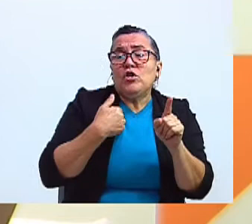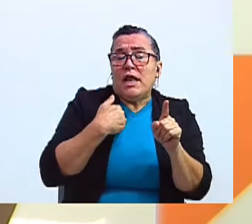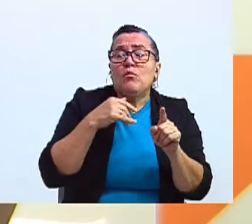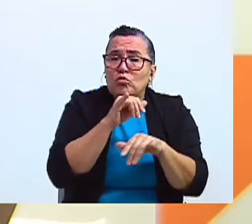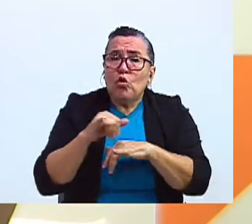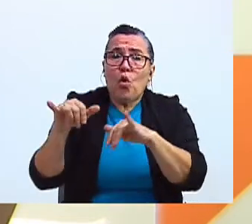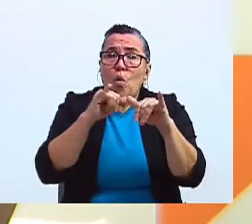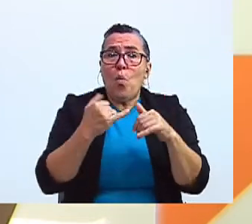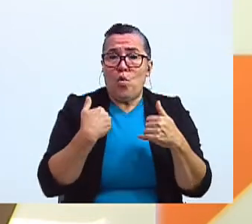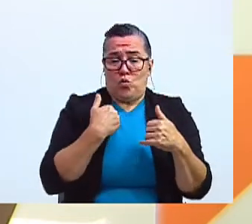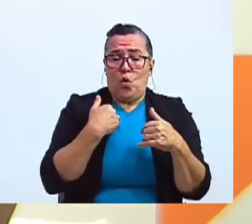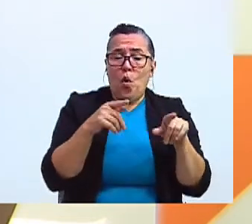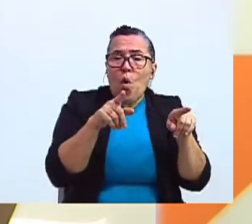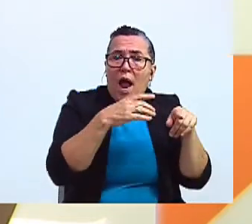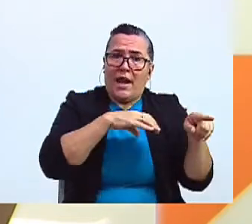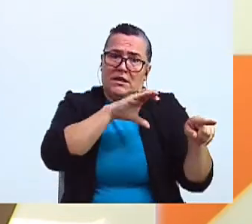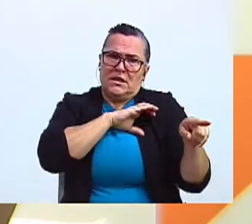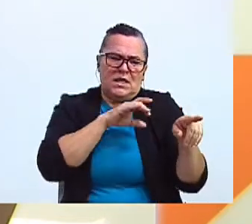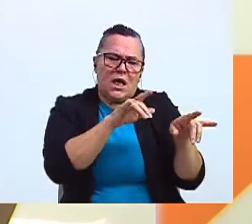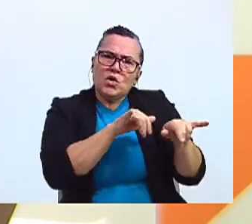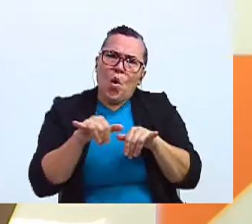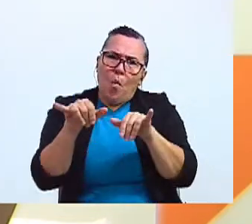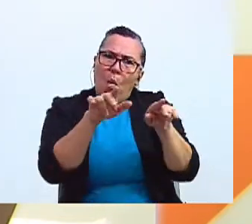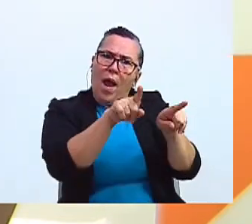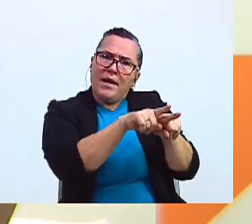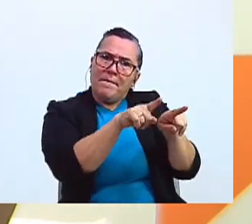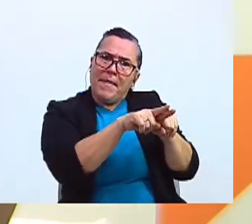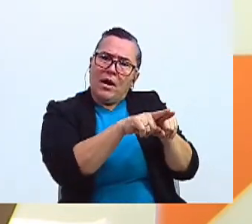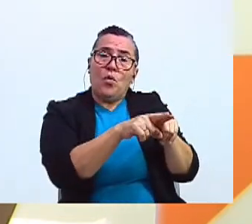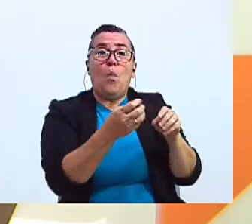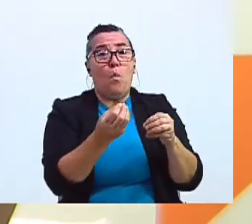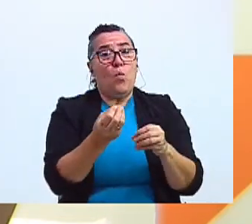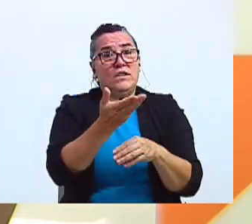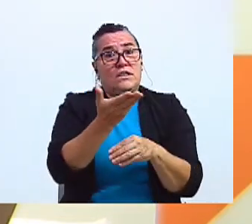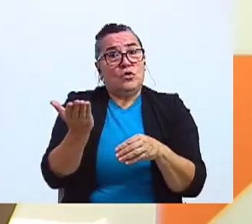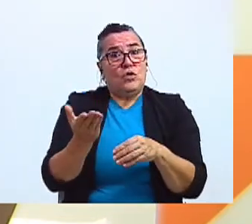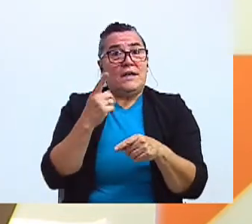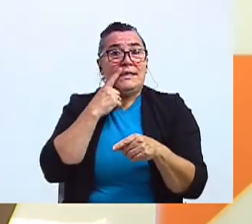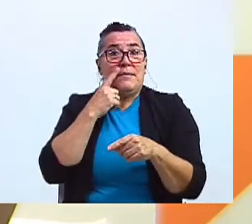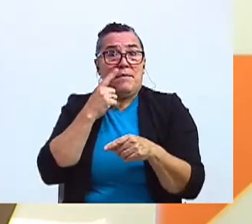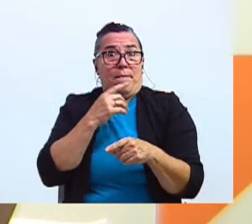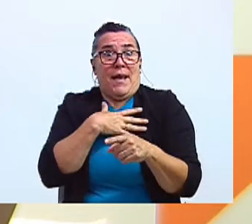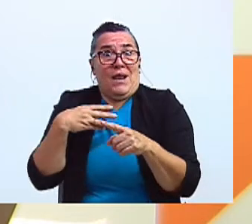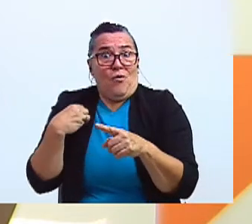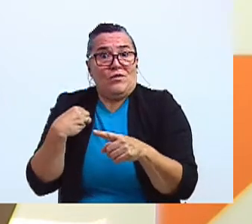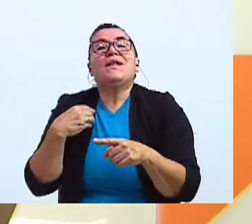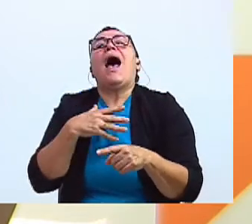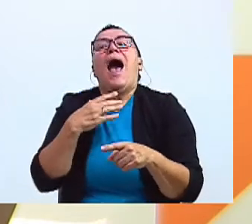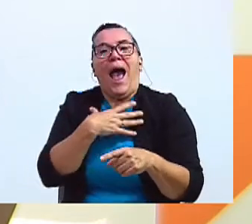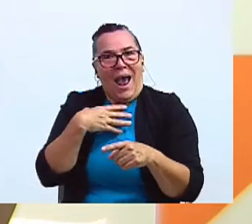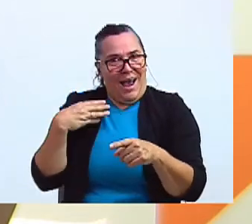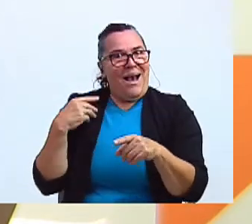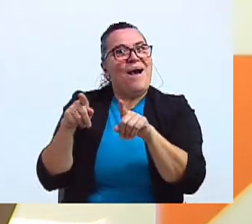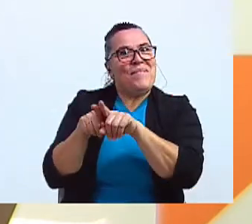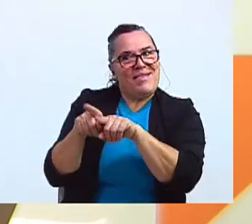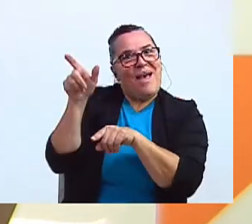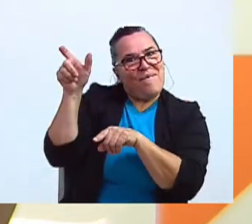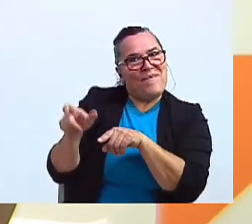with my brother, and a lot of the things that my father likes, I like them too.